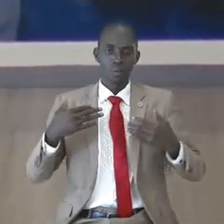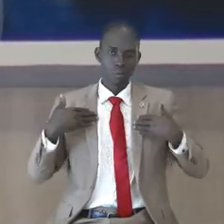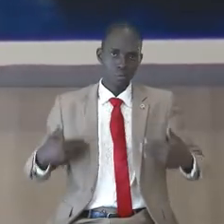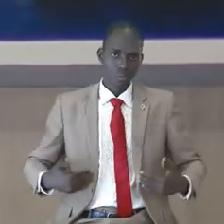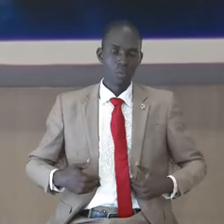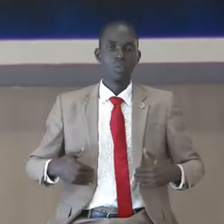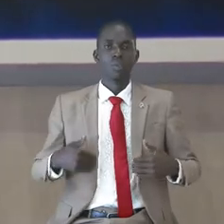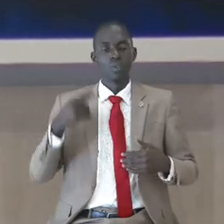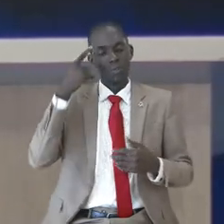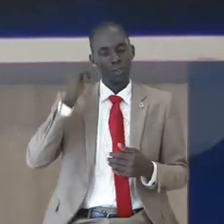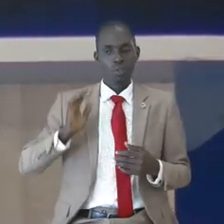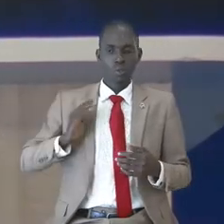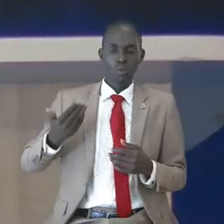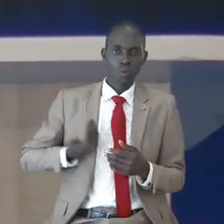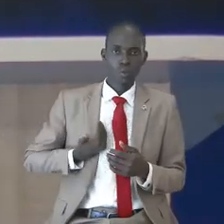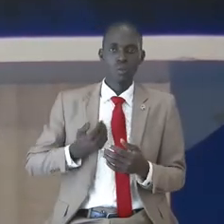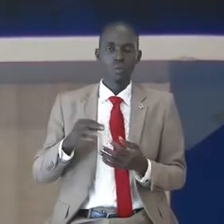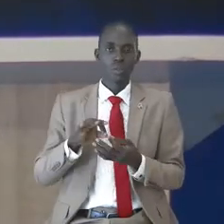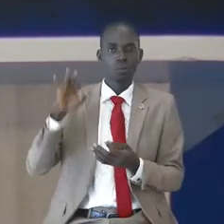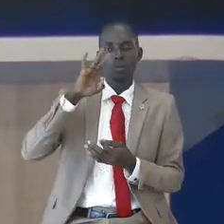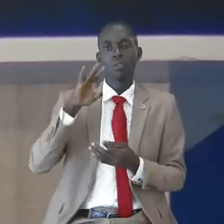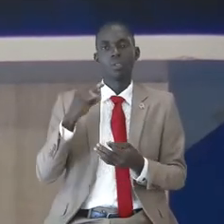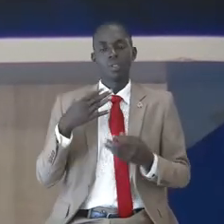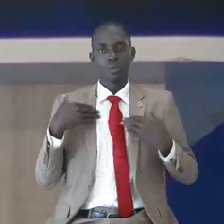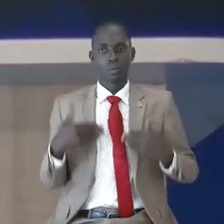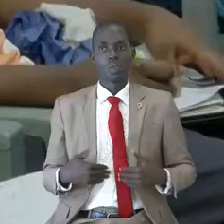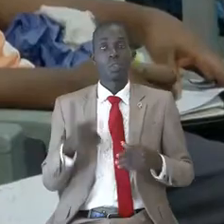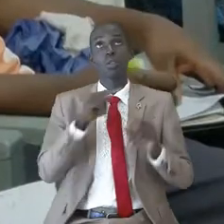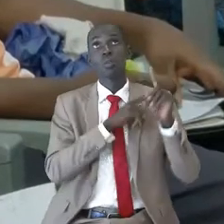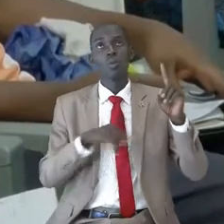spirit. The Lord will make you, keep you healthy.